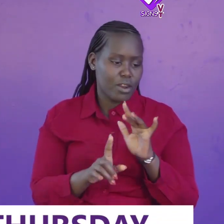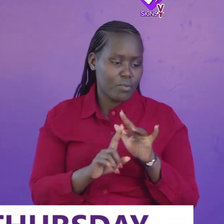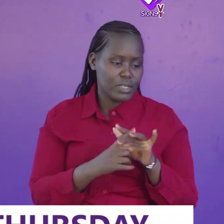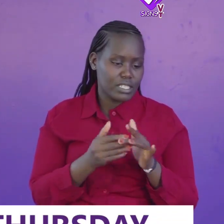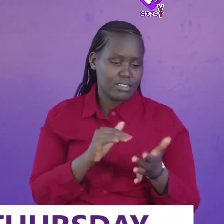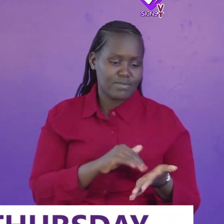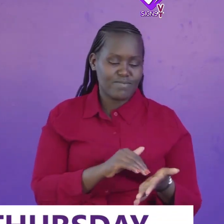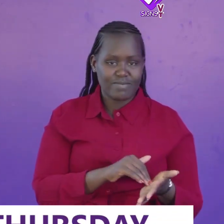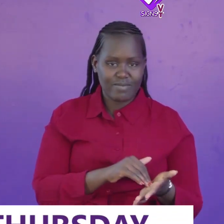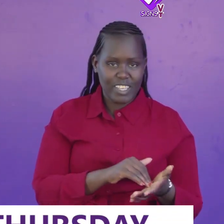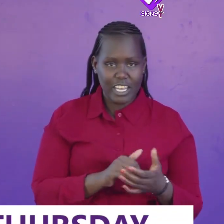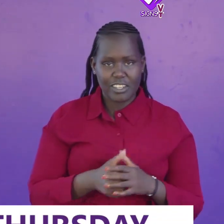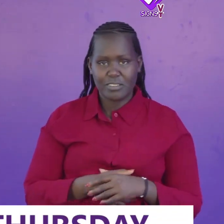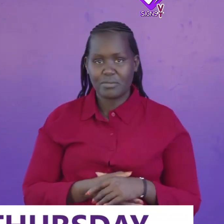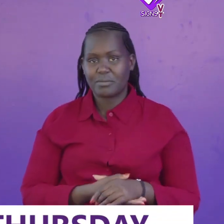tena.